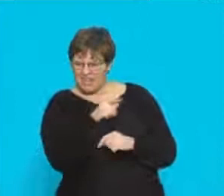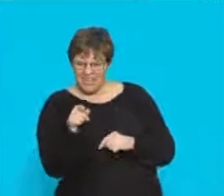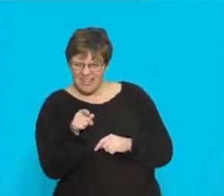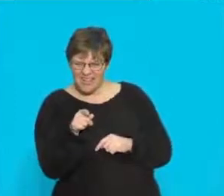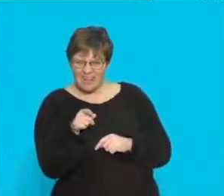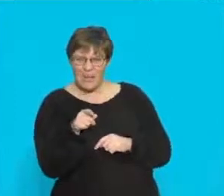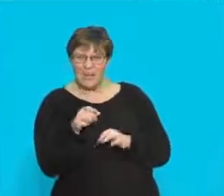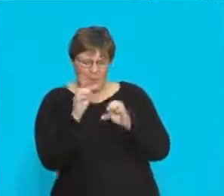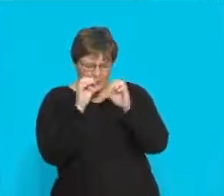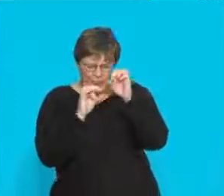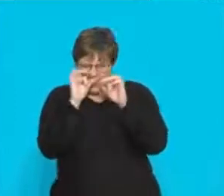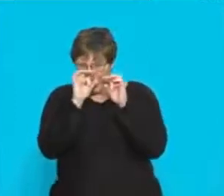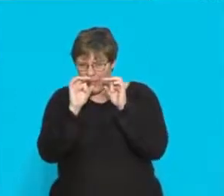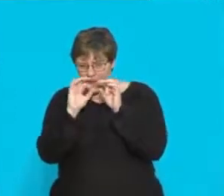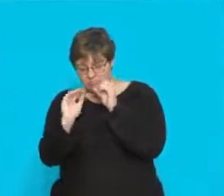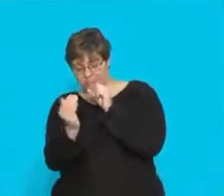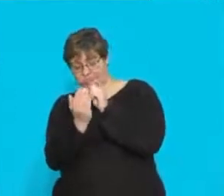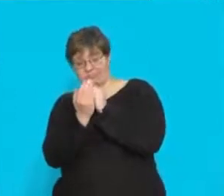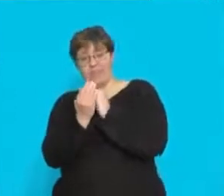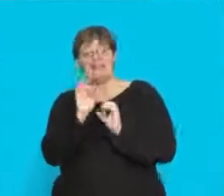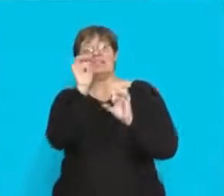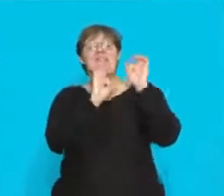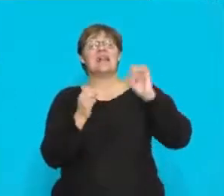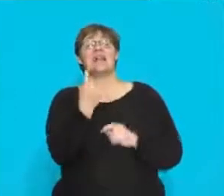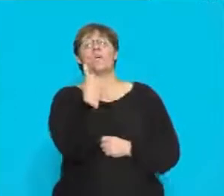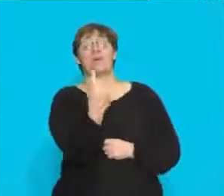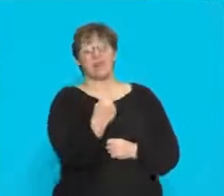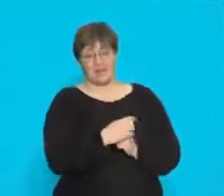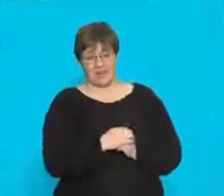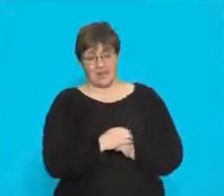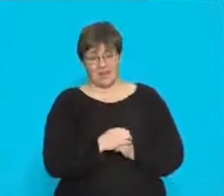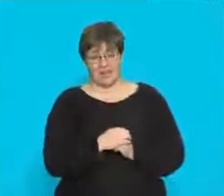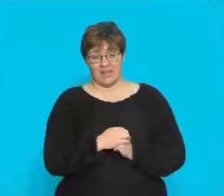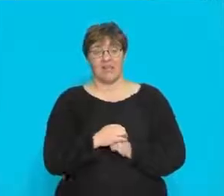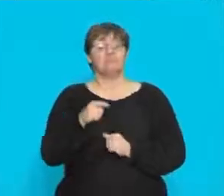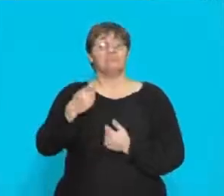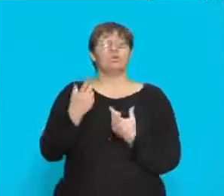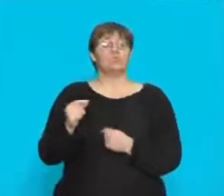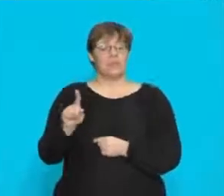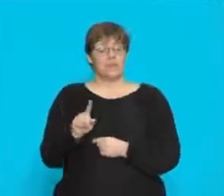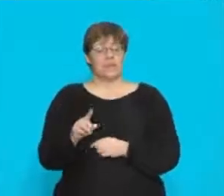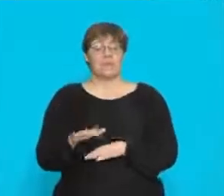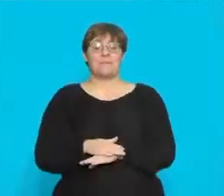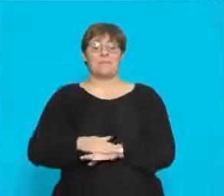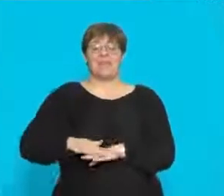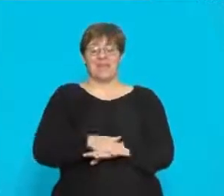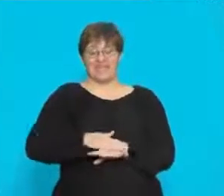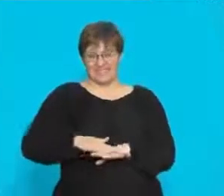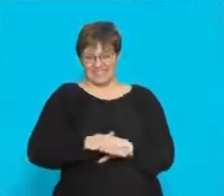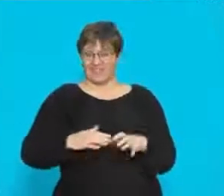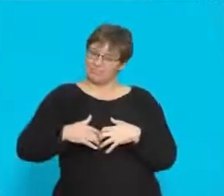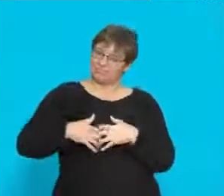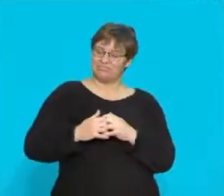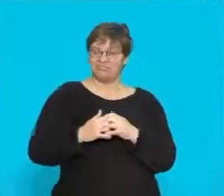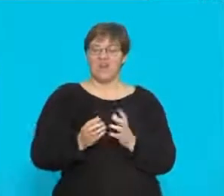are microscopic, they are unicellular, and what they do is they are going to form the basis, again, of a lot